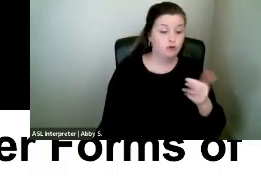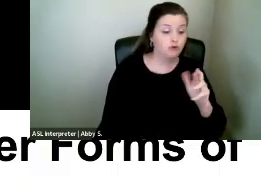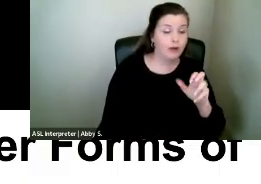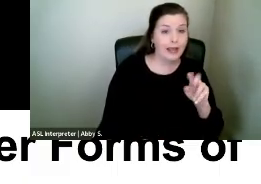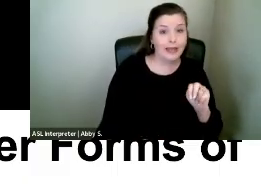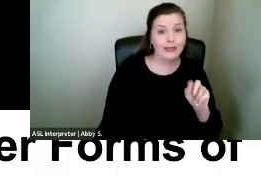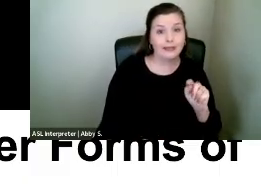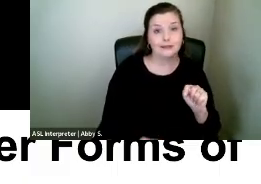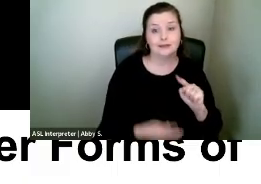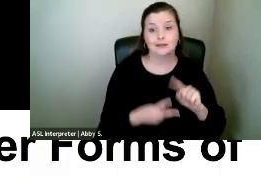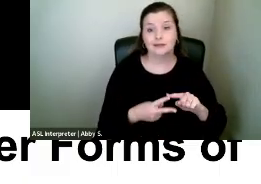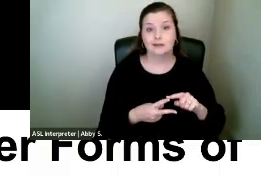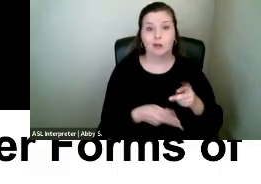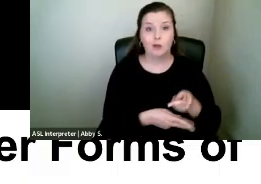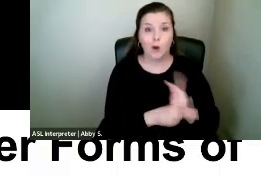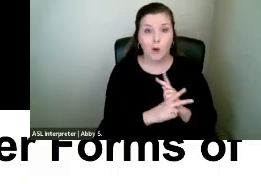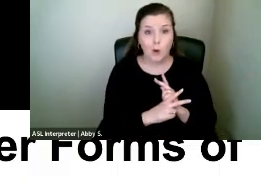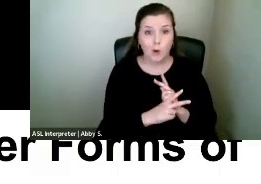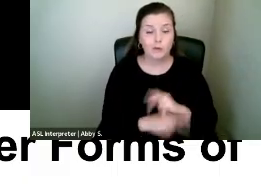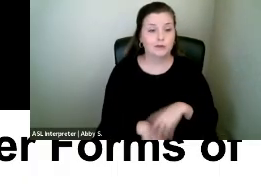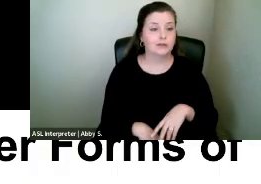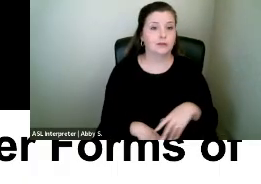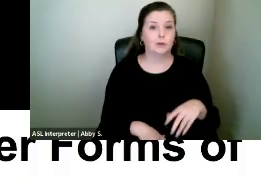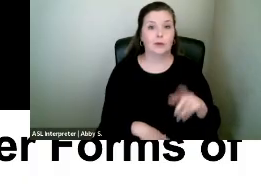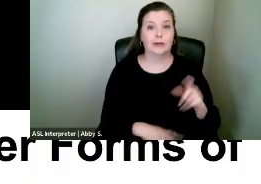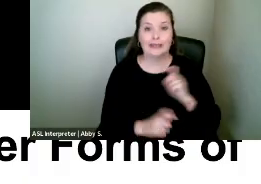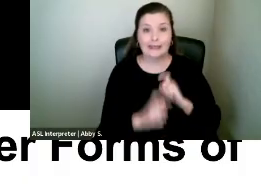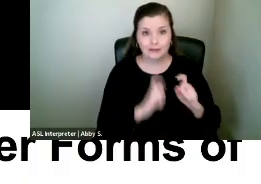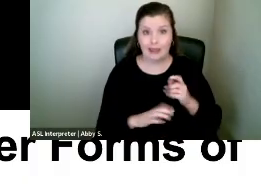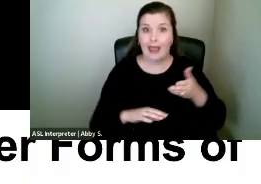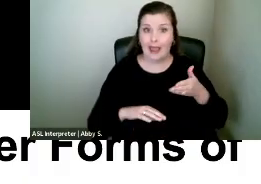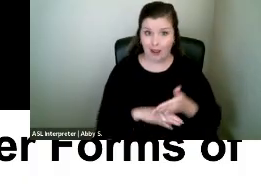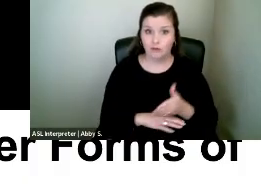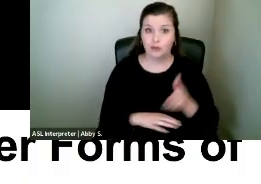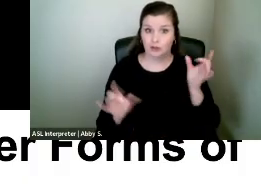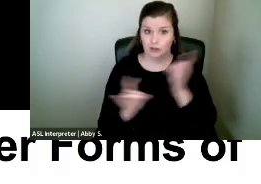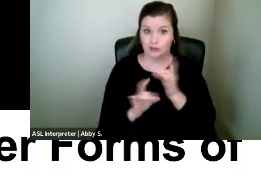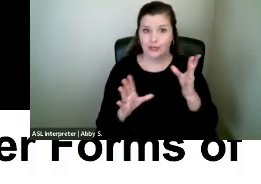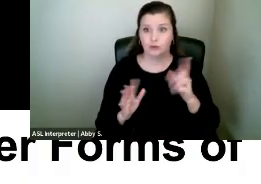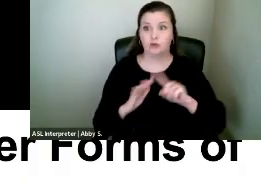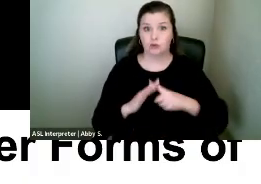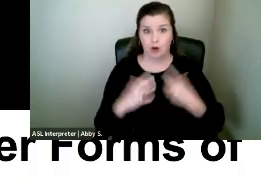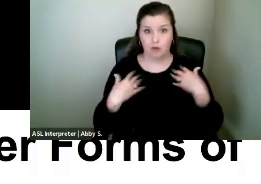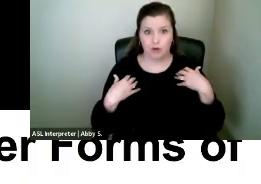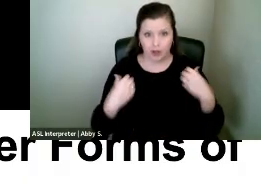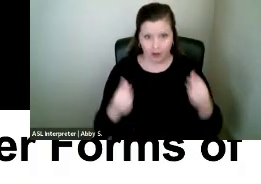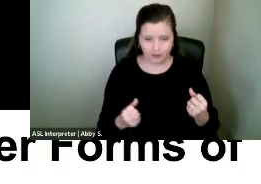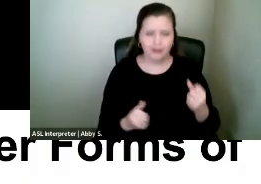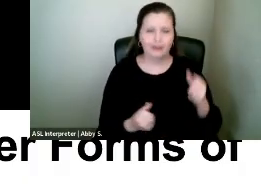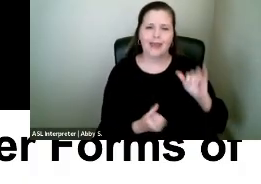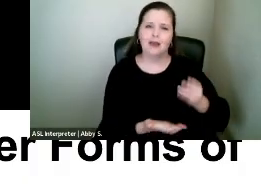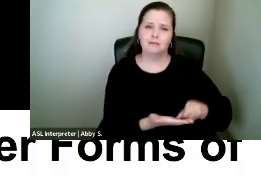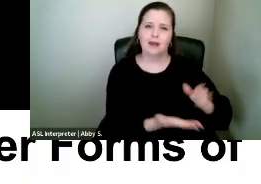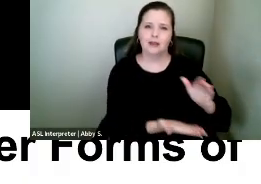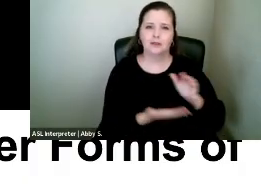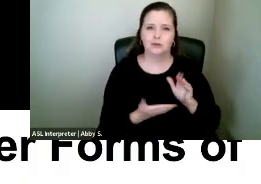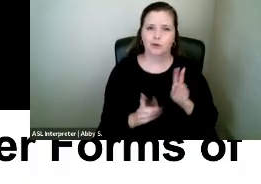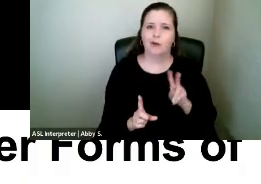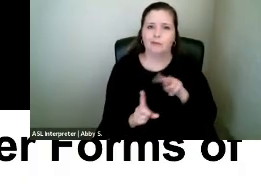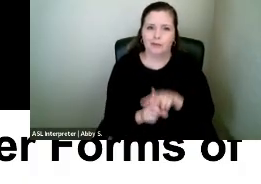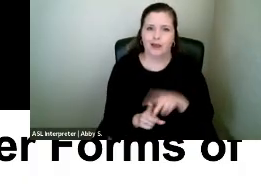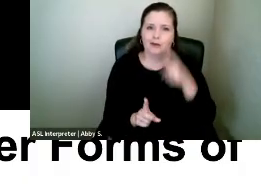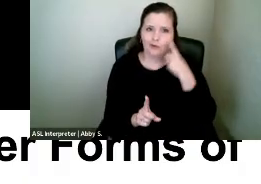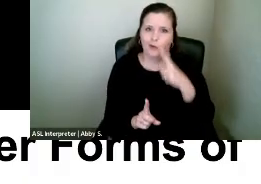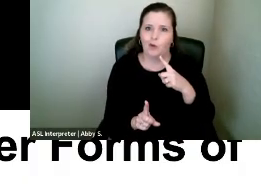gifts, or donations after a disaster so that you can start the recovery process, you want to use those monies for their